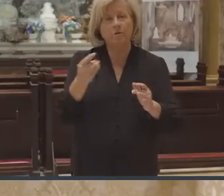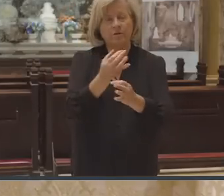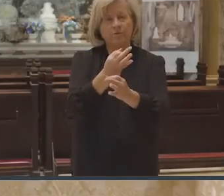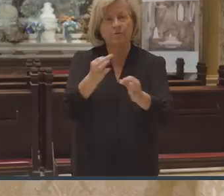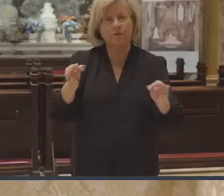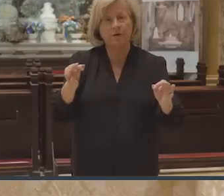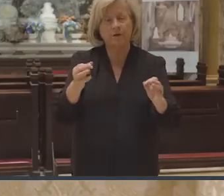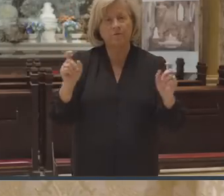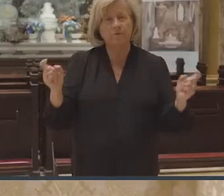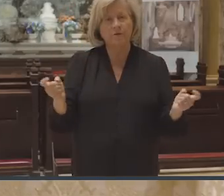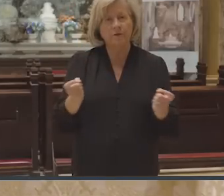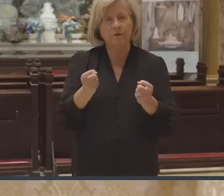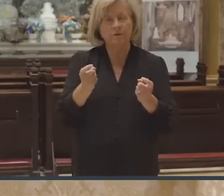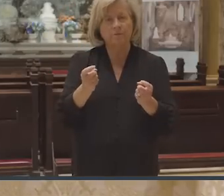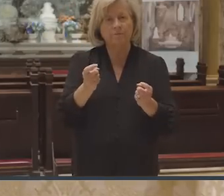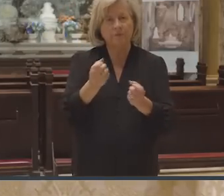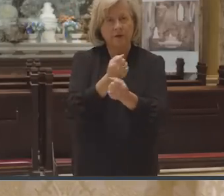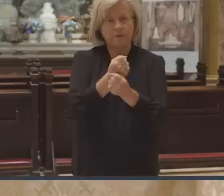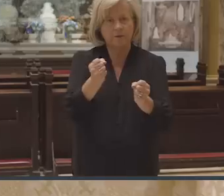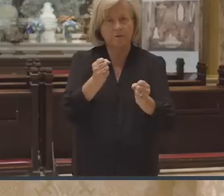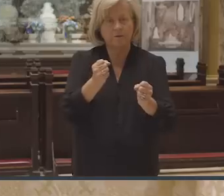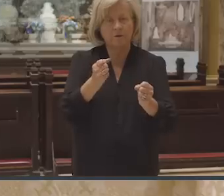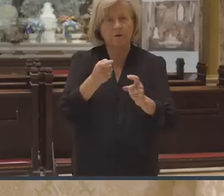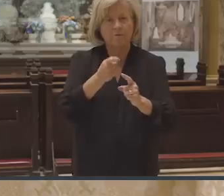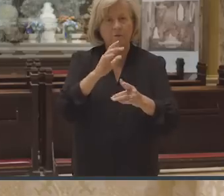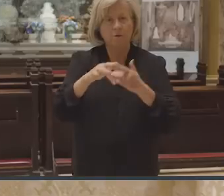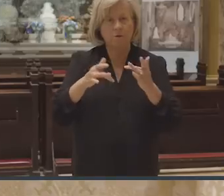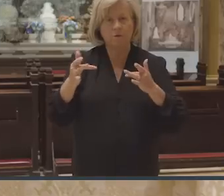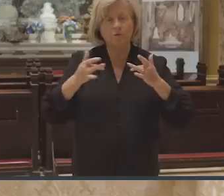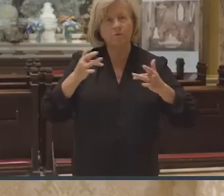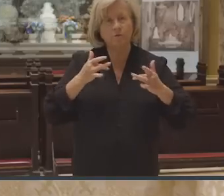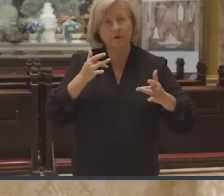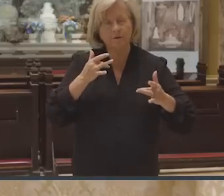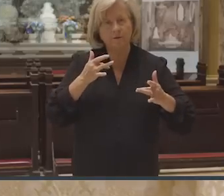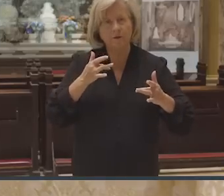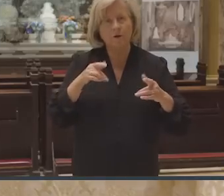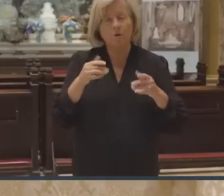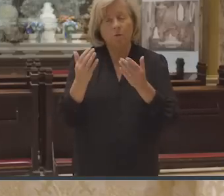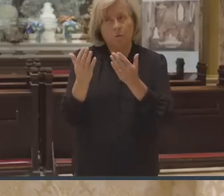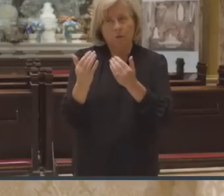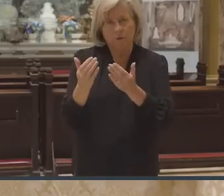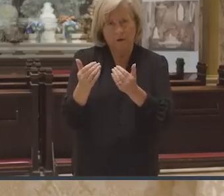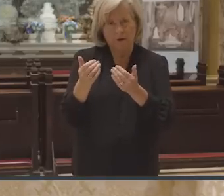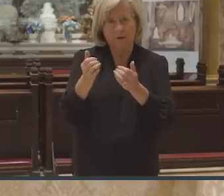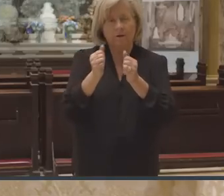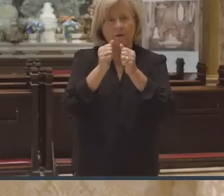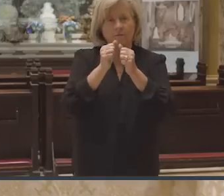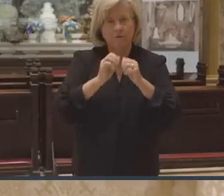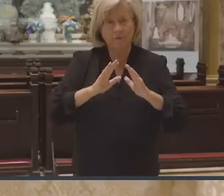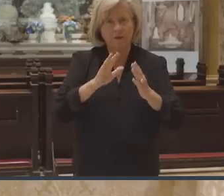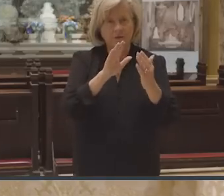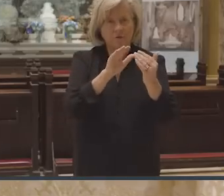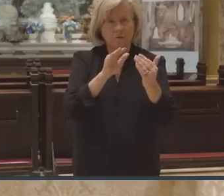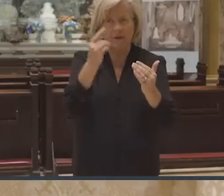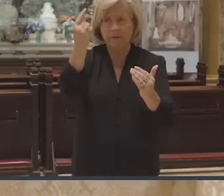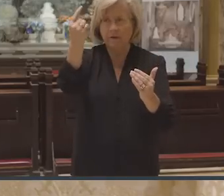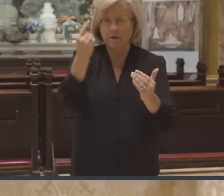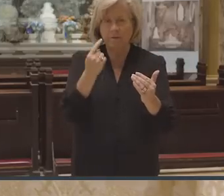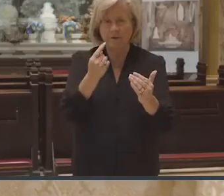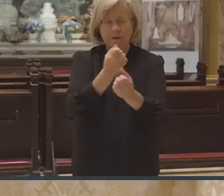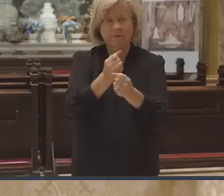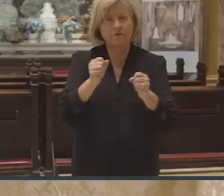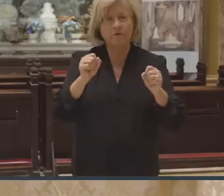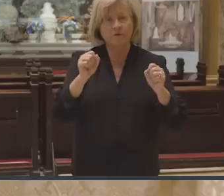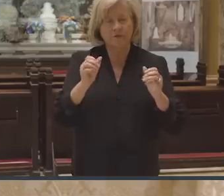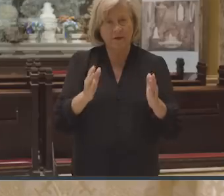free from sin and safe from all distress, as we await the blessed hope and the coming of our Savior,